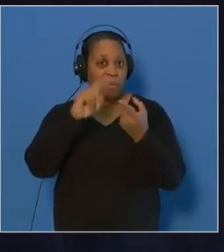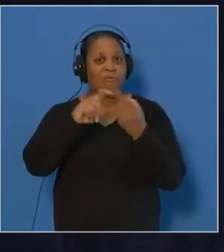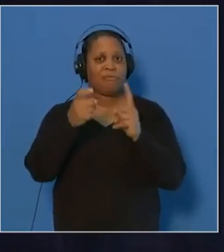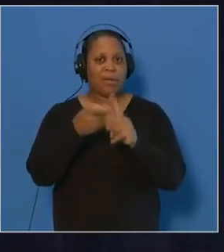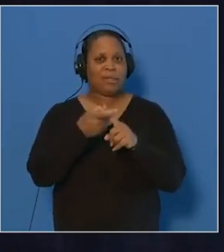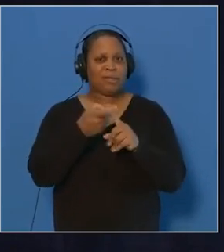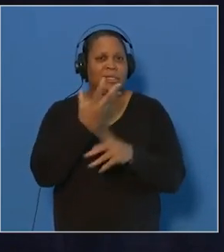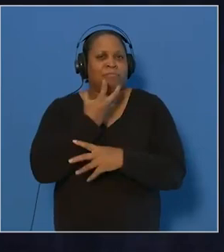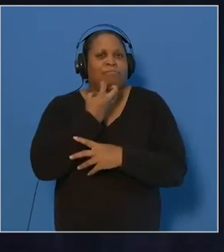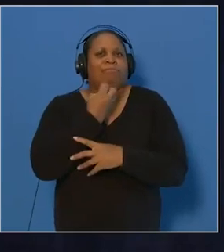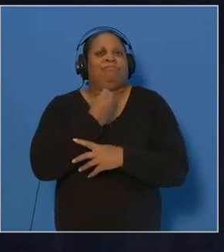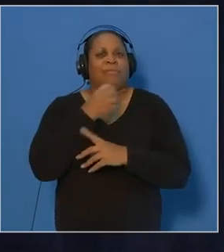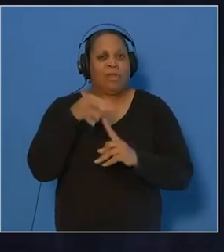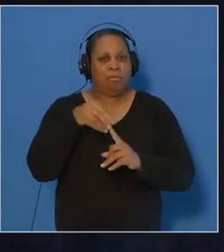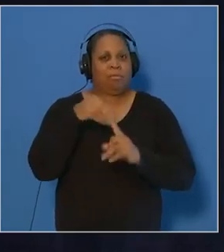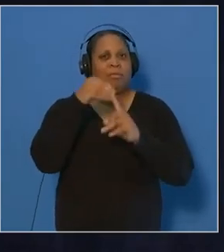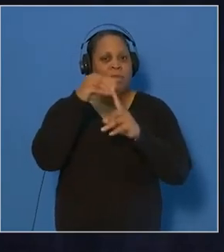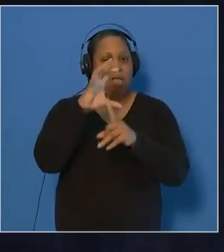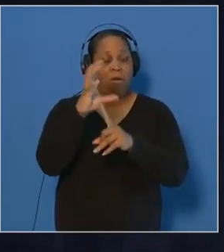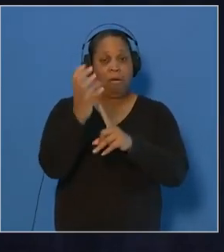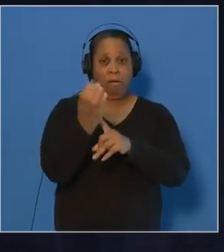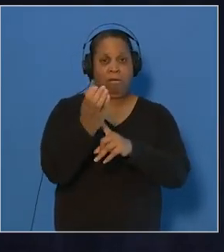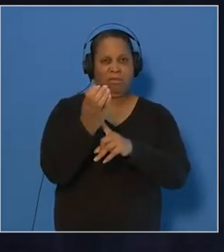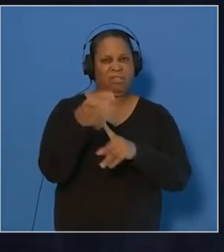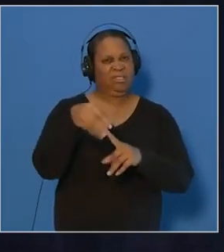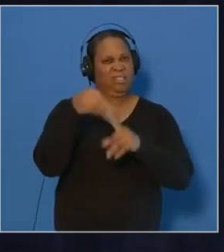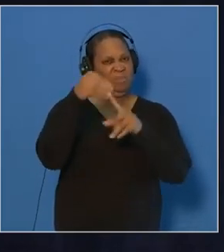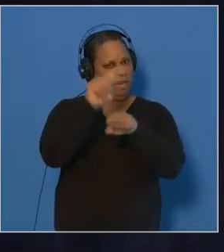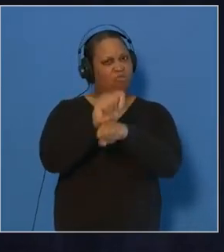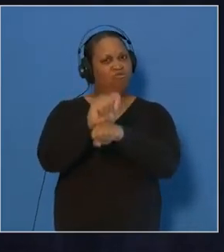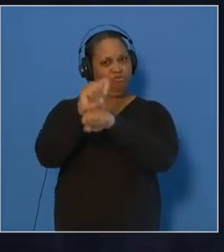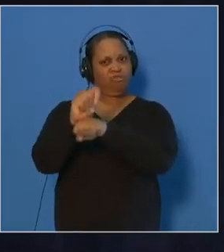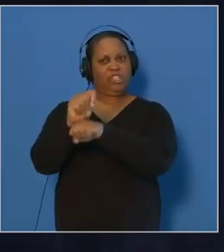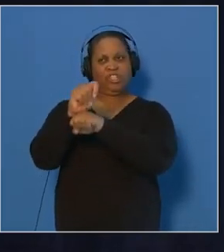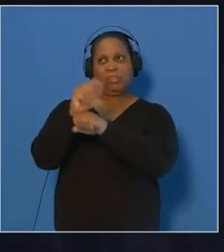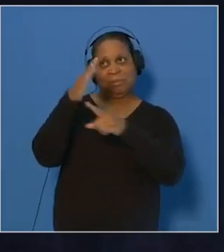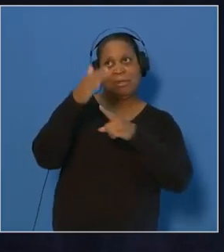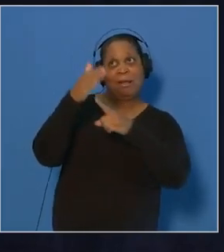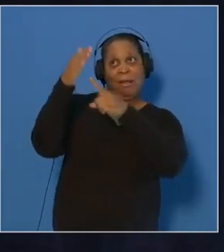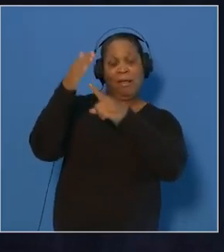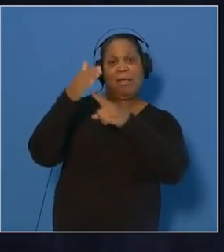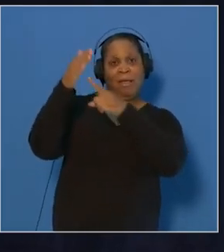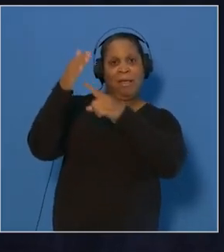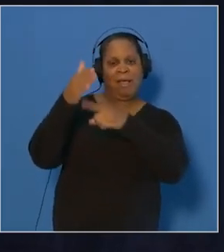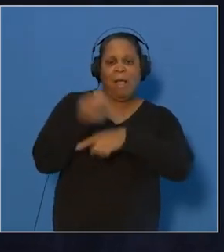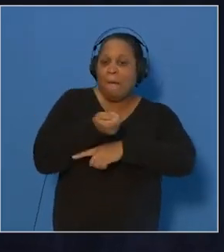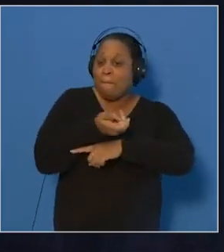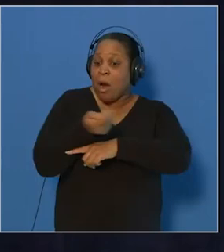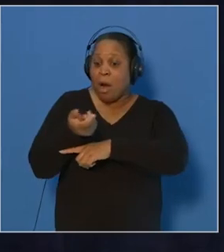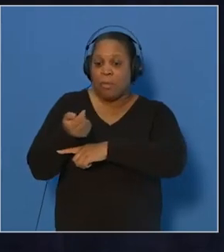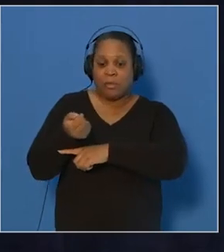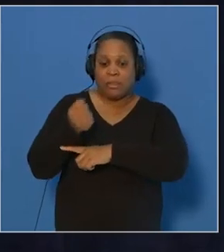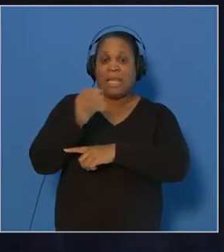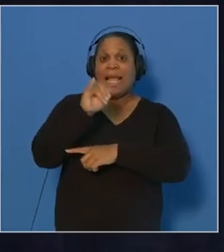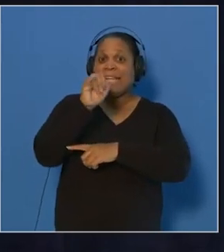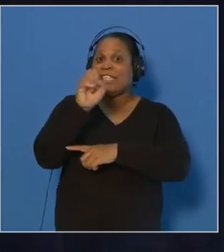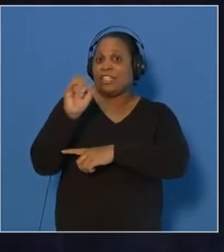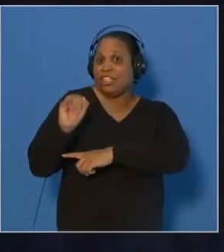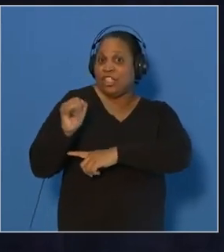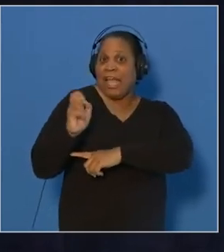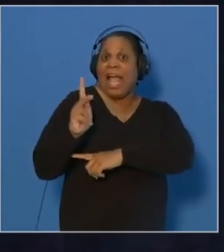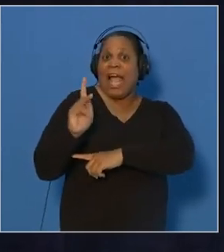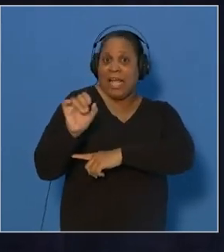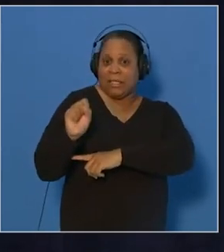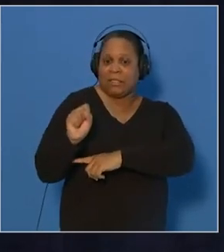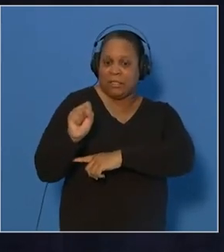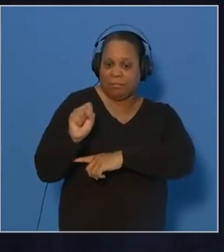to embrace our unique culture and special traditions, flying kites, playing marbles and jacks, feasting on